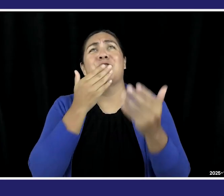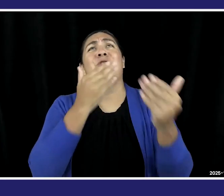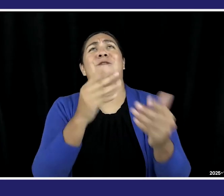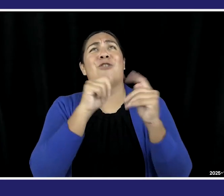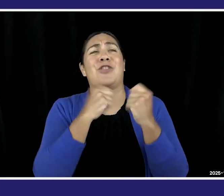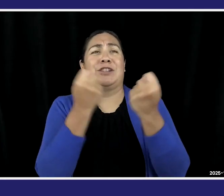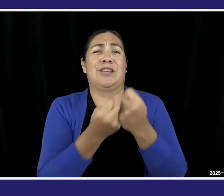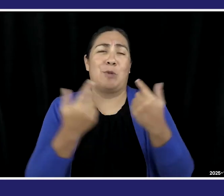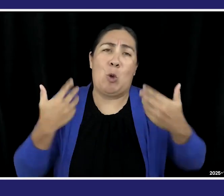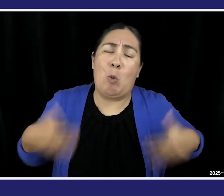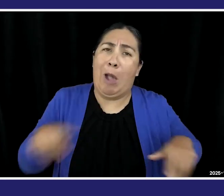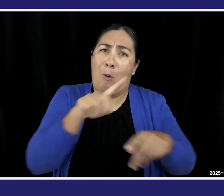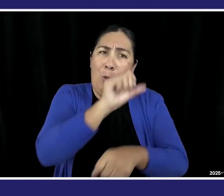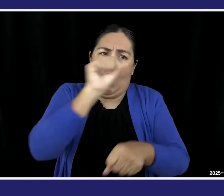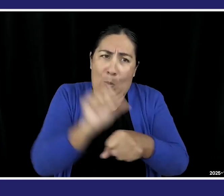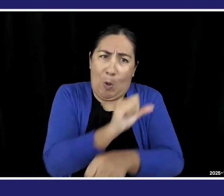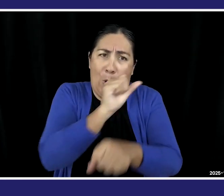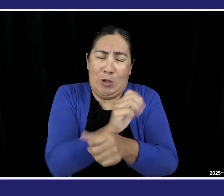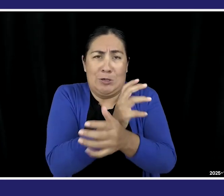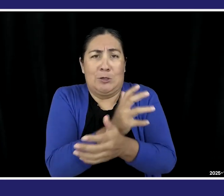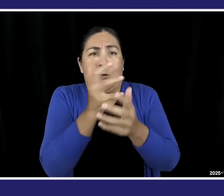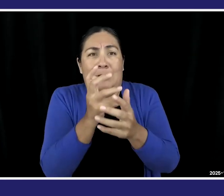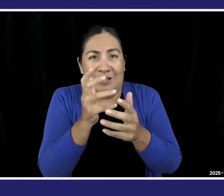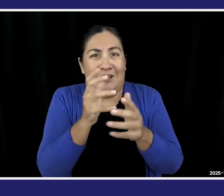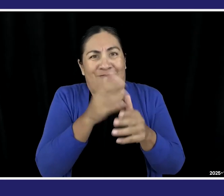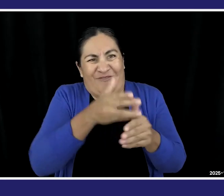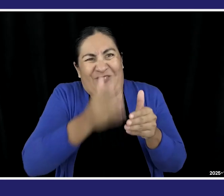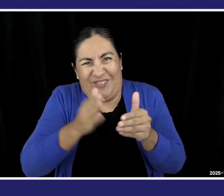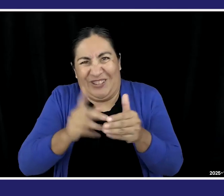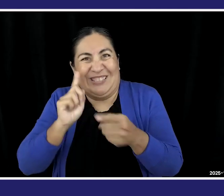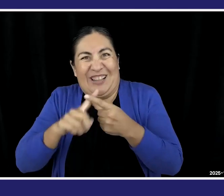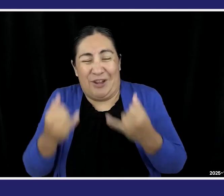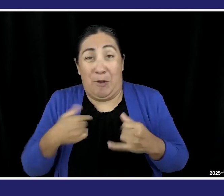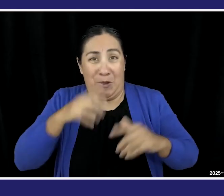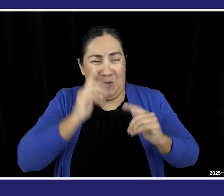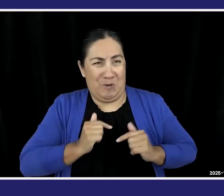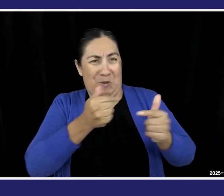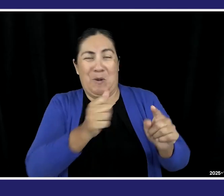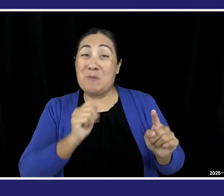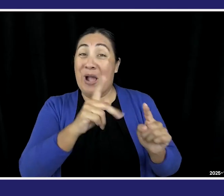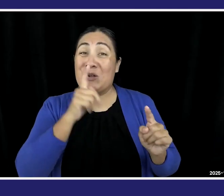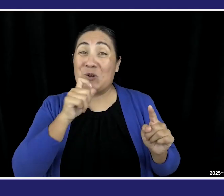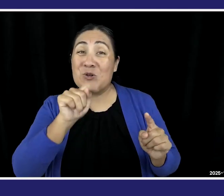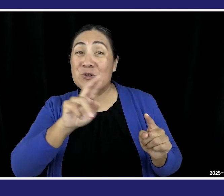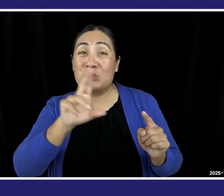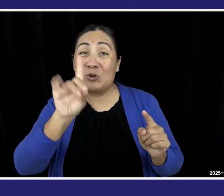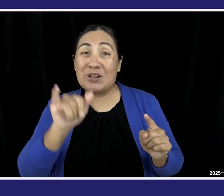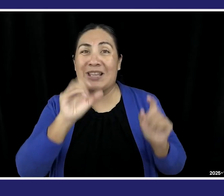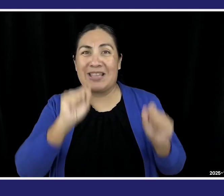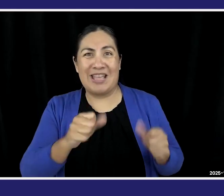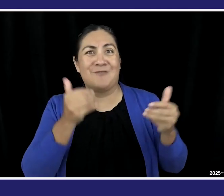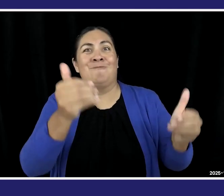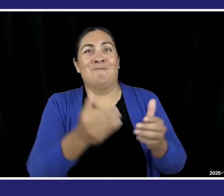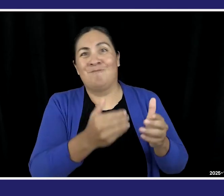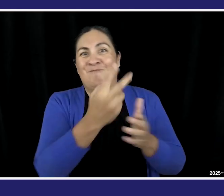has done so much work to get us to this point. And I'm going to turn it back to Trudy to dive into the content a little bit more.